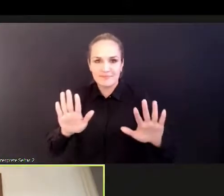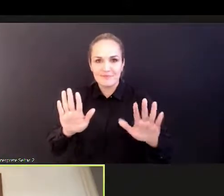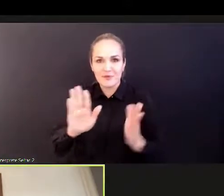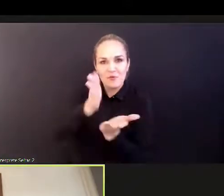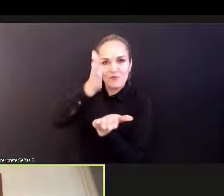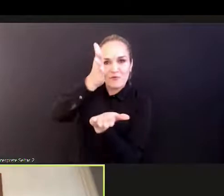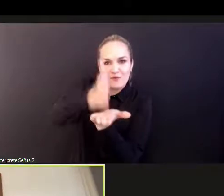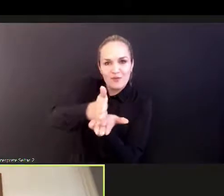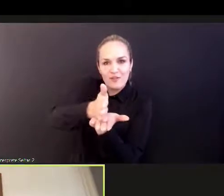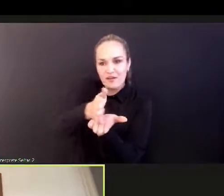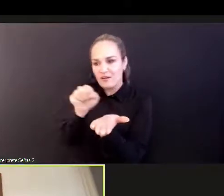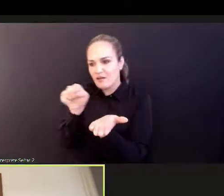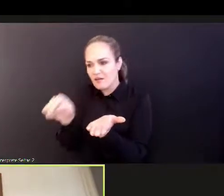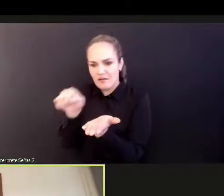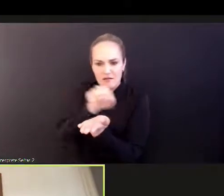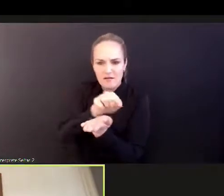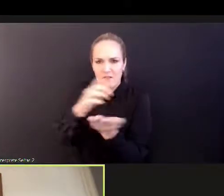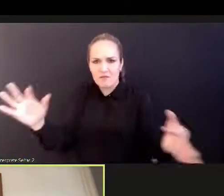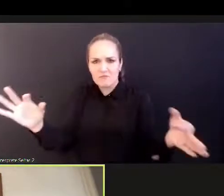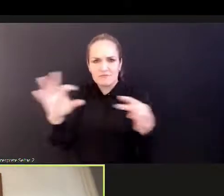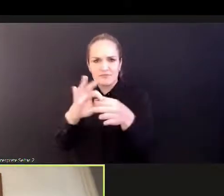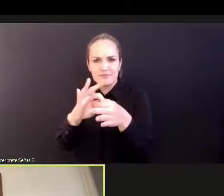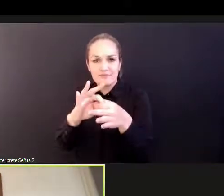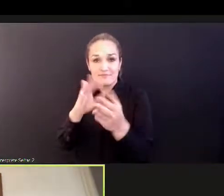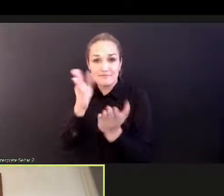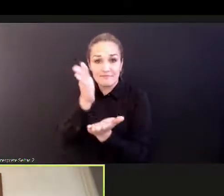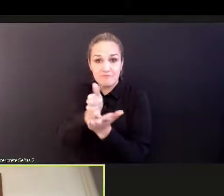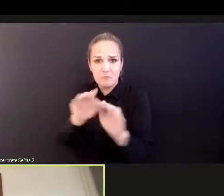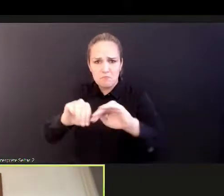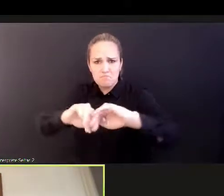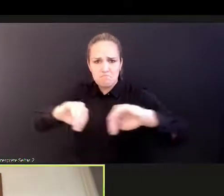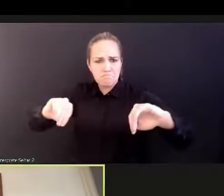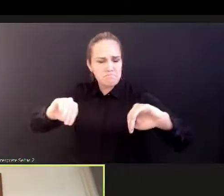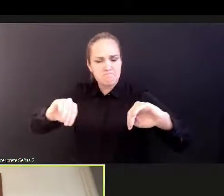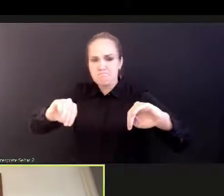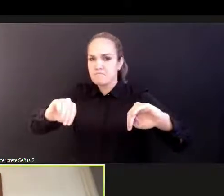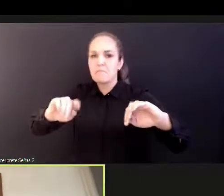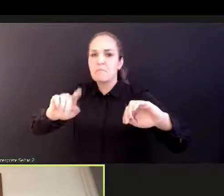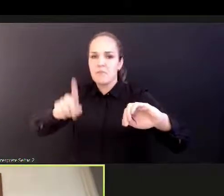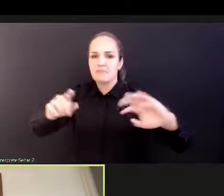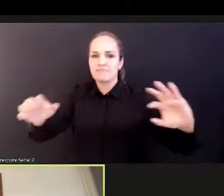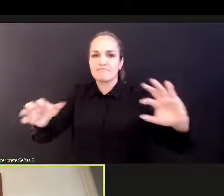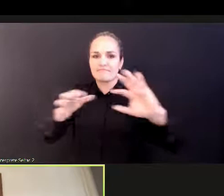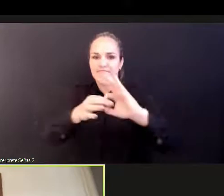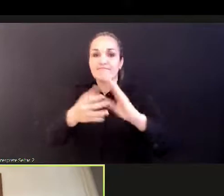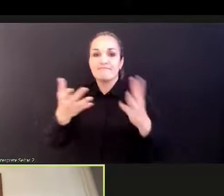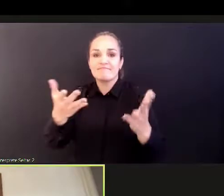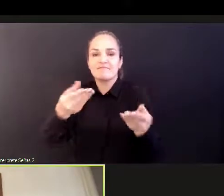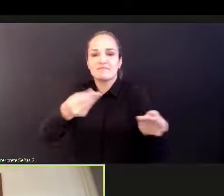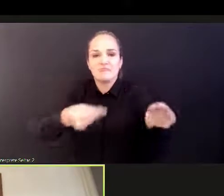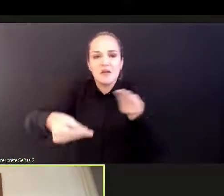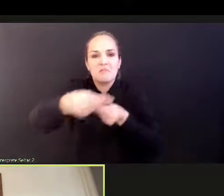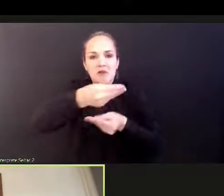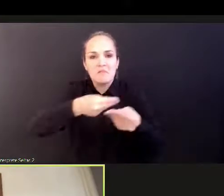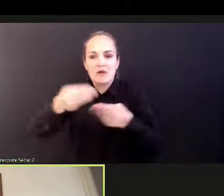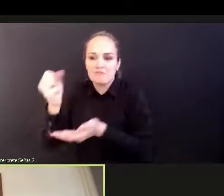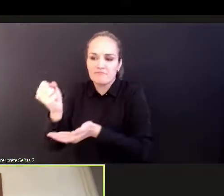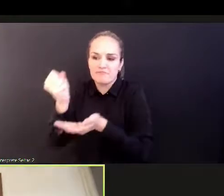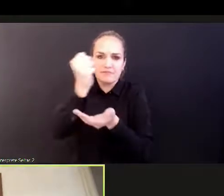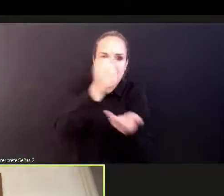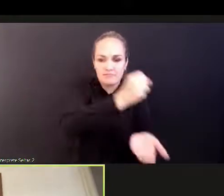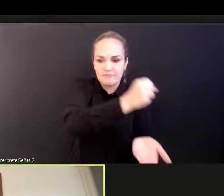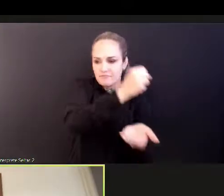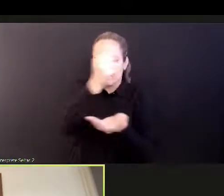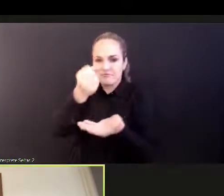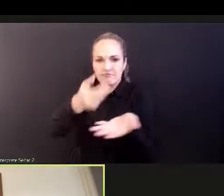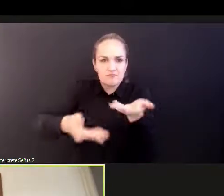investment, and closely linked to mode 4. Do we now need to revisit and look at what these implications are, not just from a trade negotiation perspective, but also from a trade